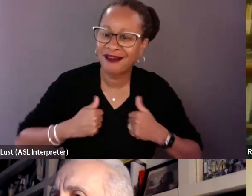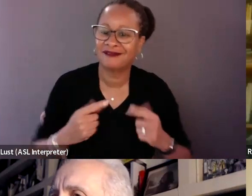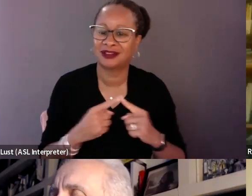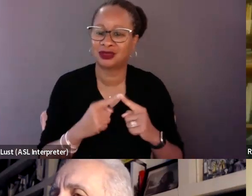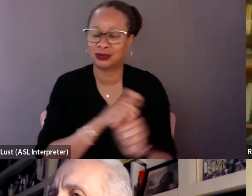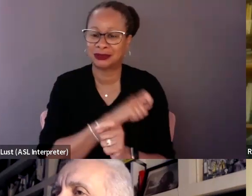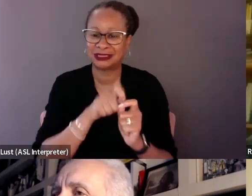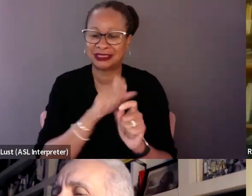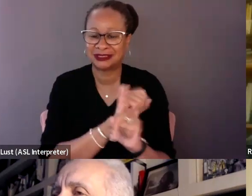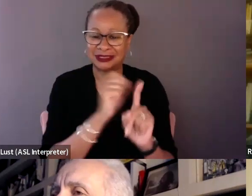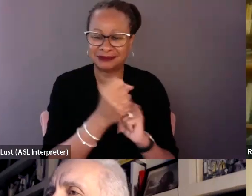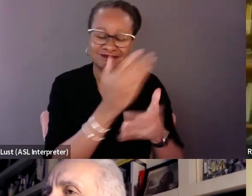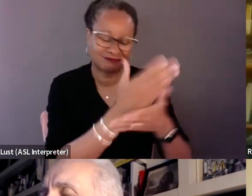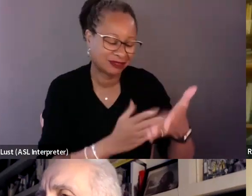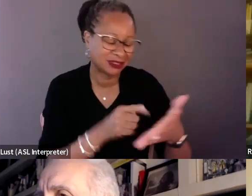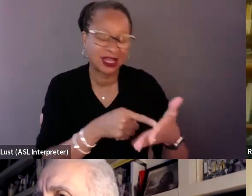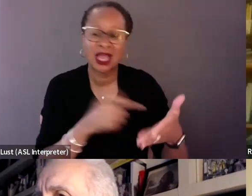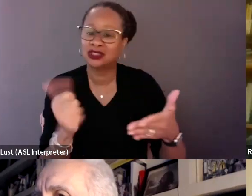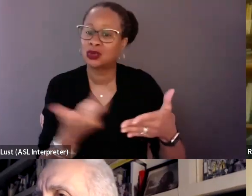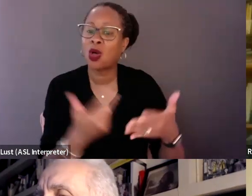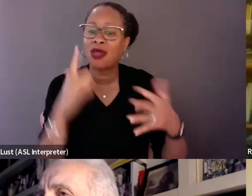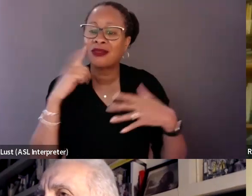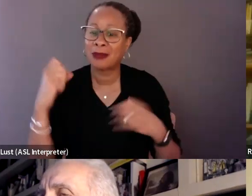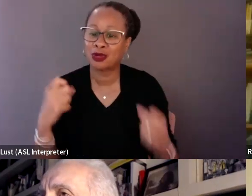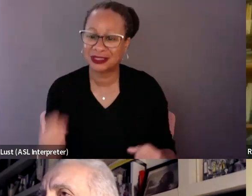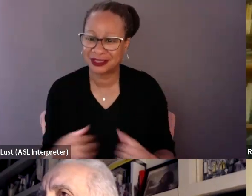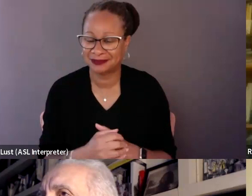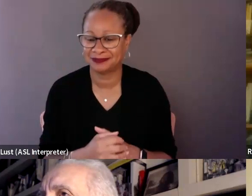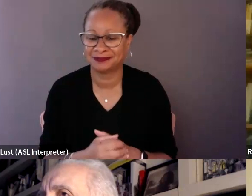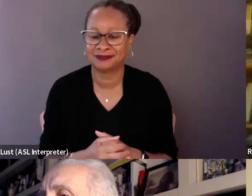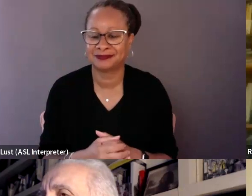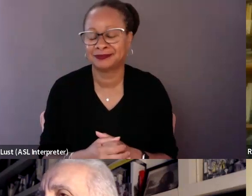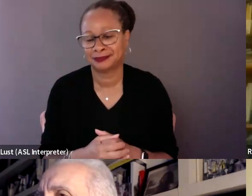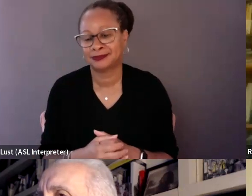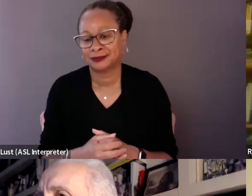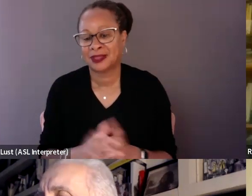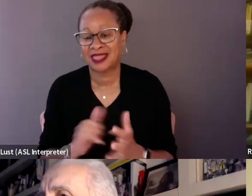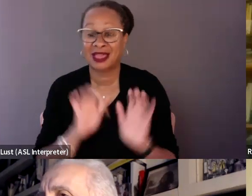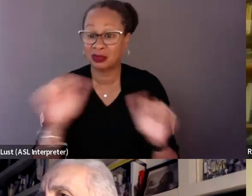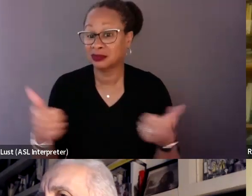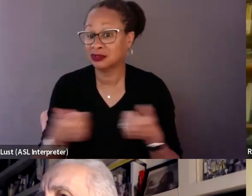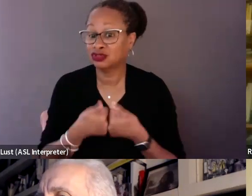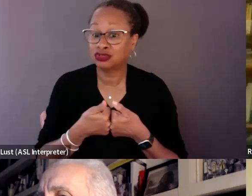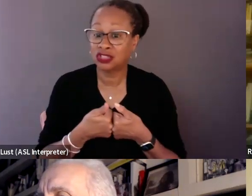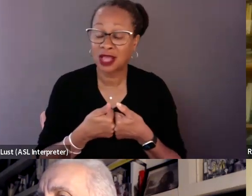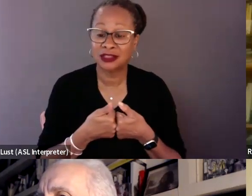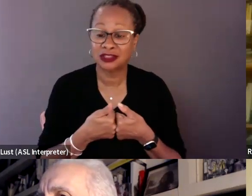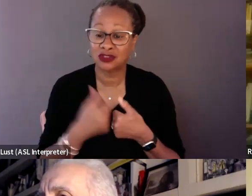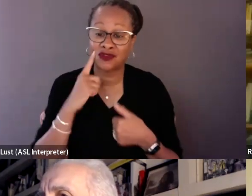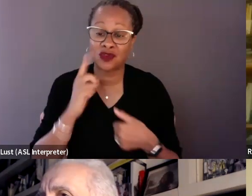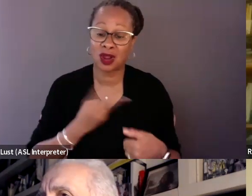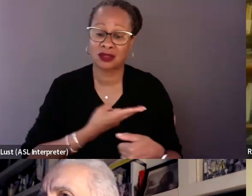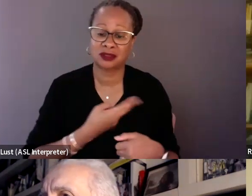and music and sound to all these memories, no? So that was really the challenge for us